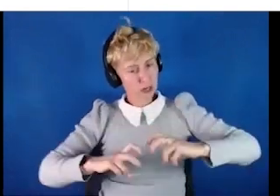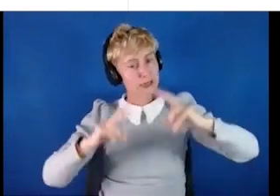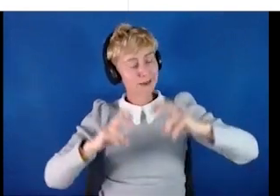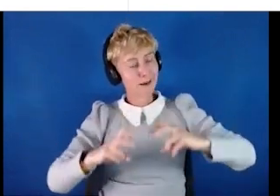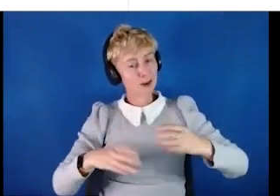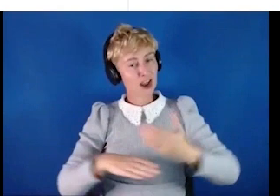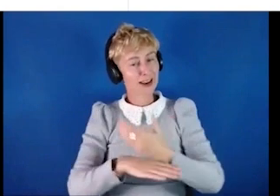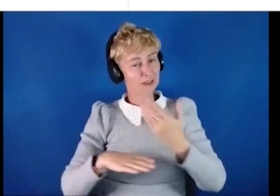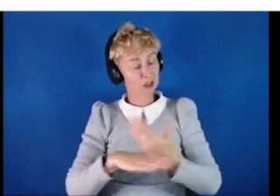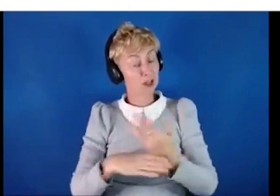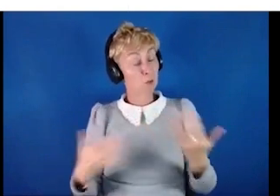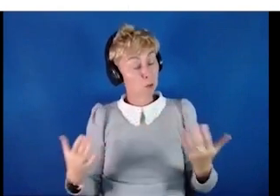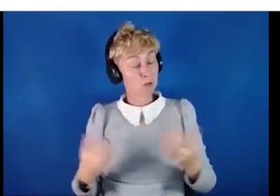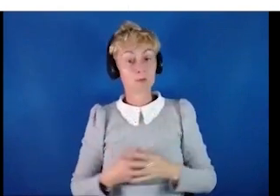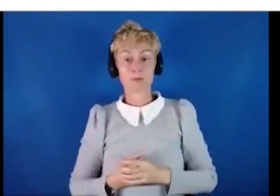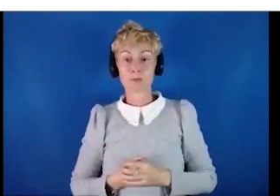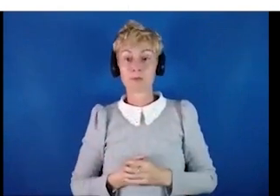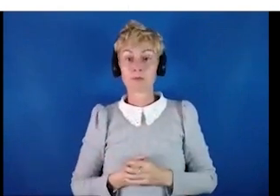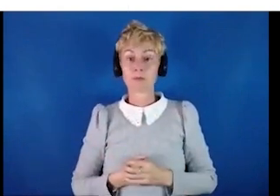please?